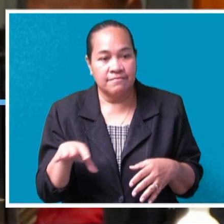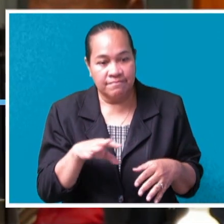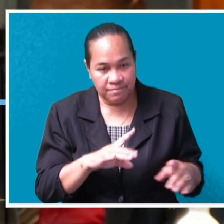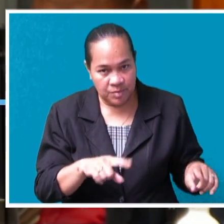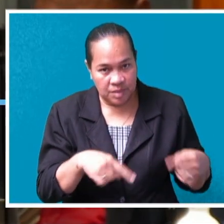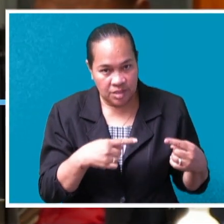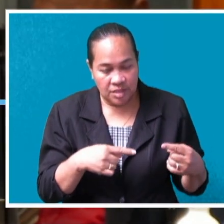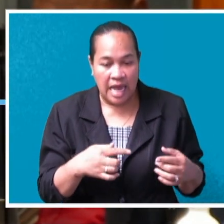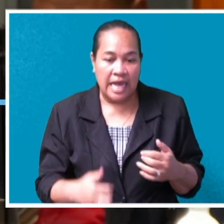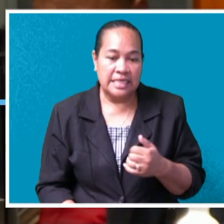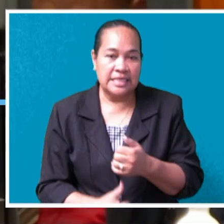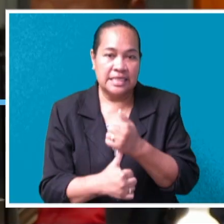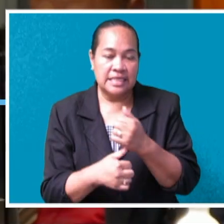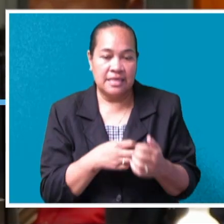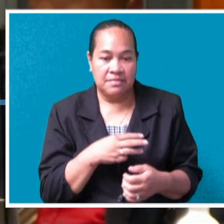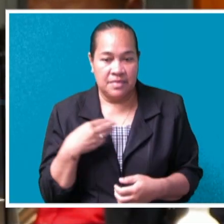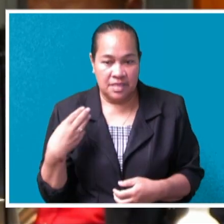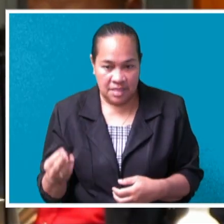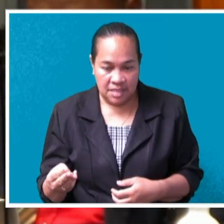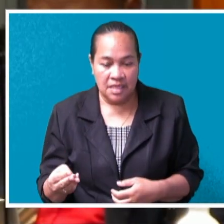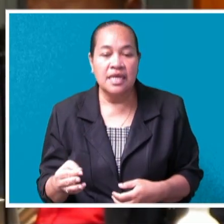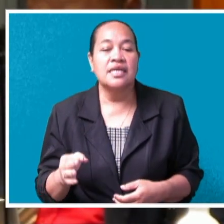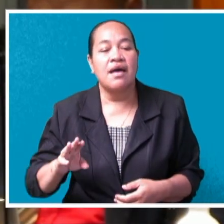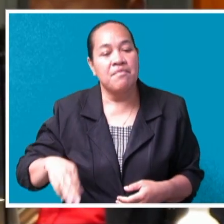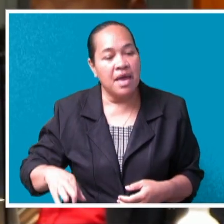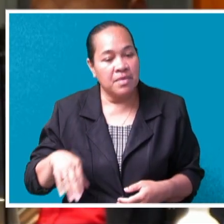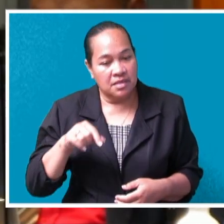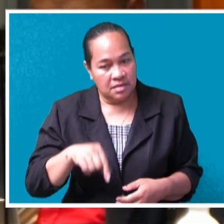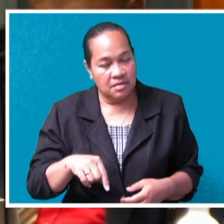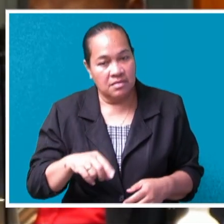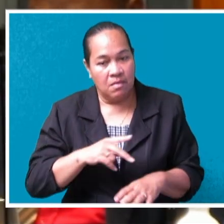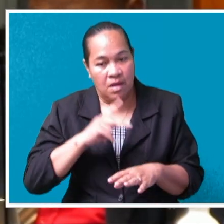Assistant Ministers, the Honourable Members of this House, ladies and gentlemen.